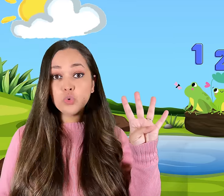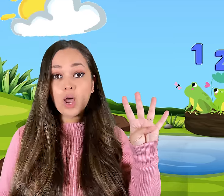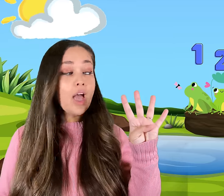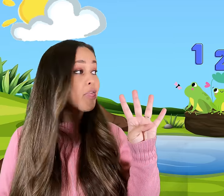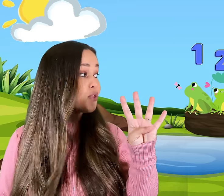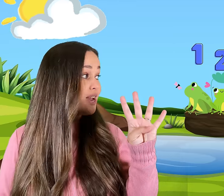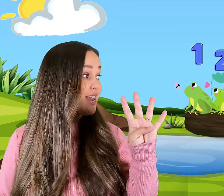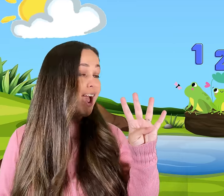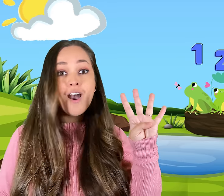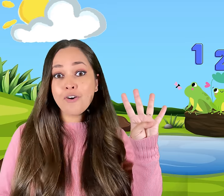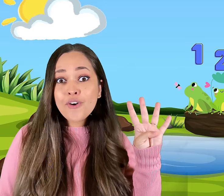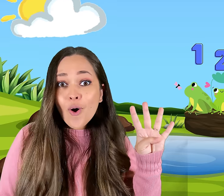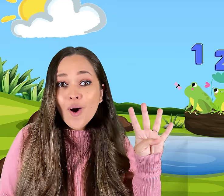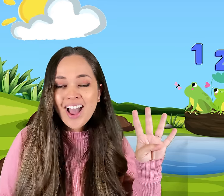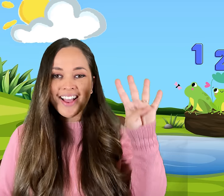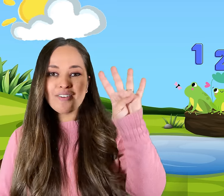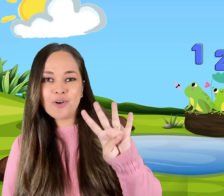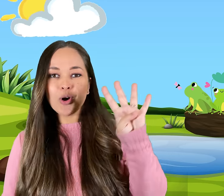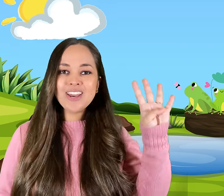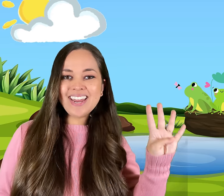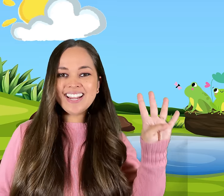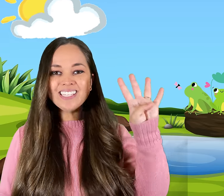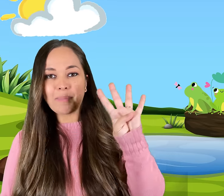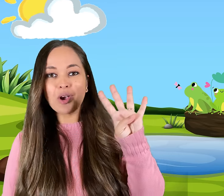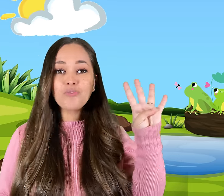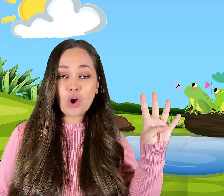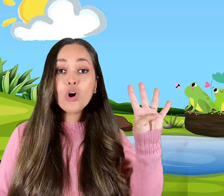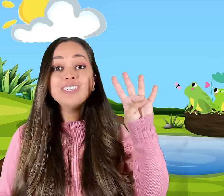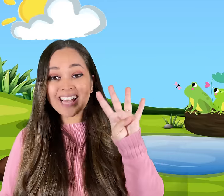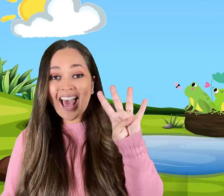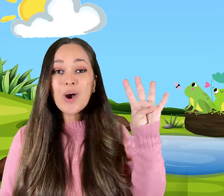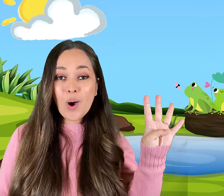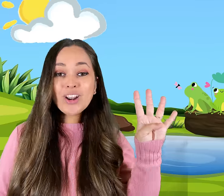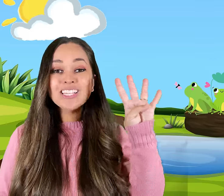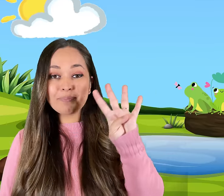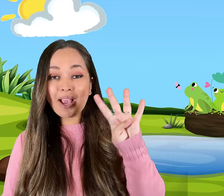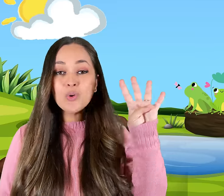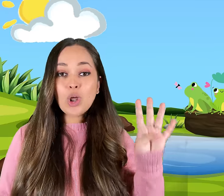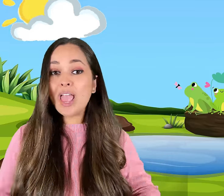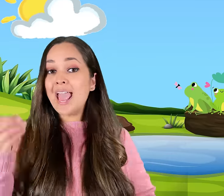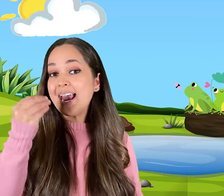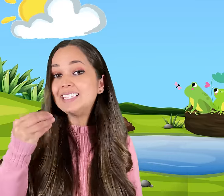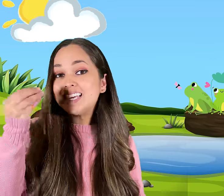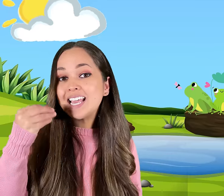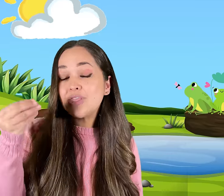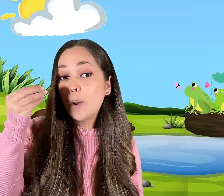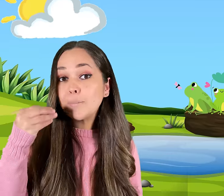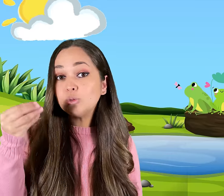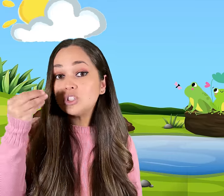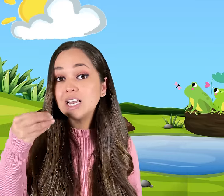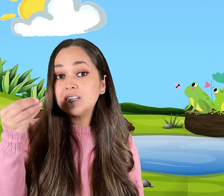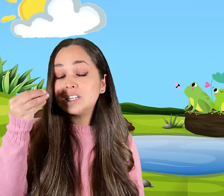two, three, four. Four green and speckled frogs sat on a speckled log, eating